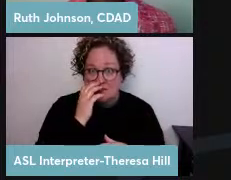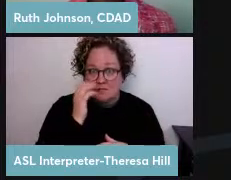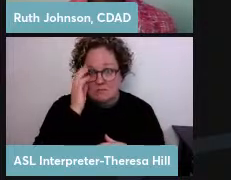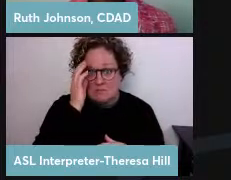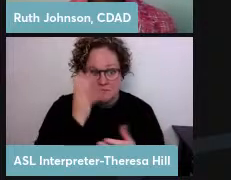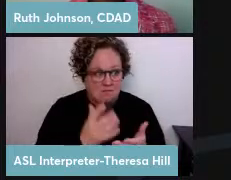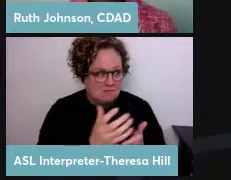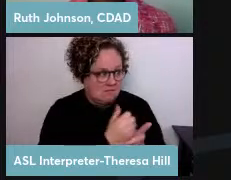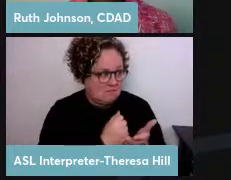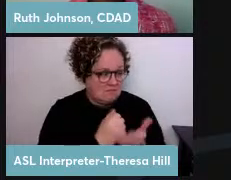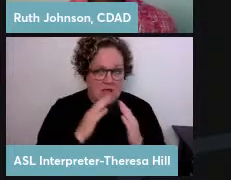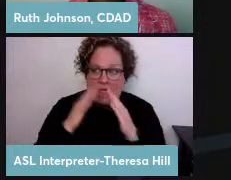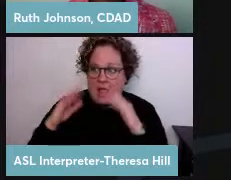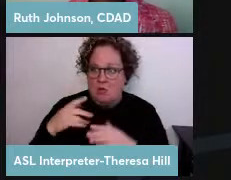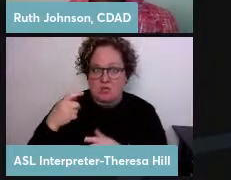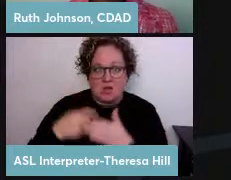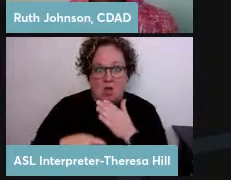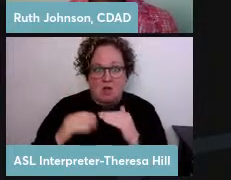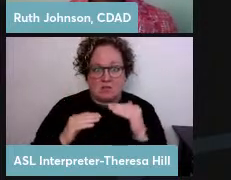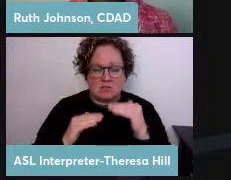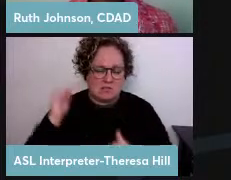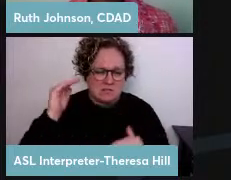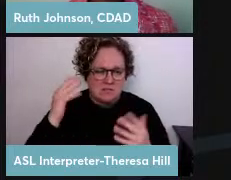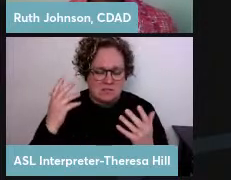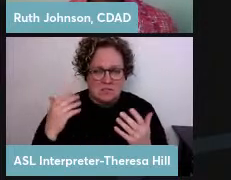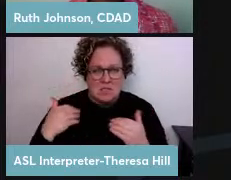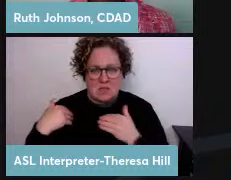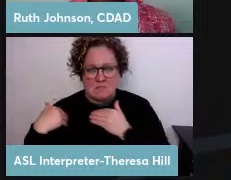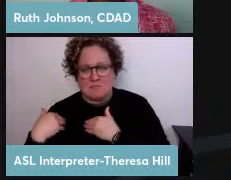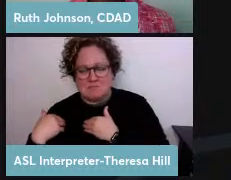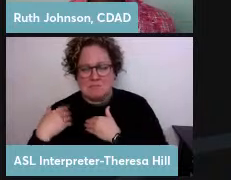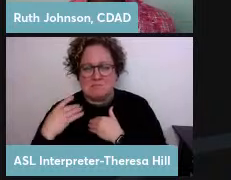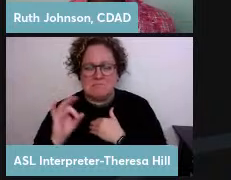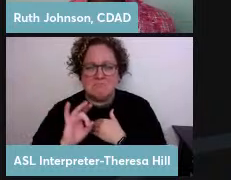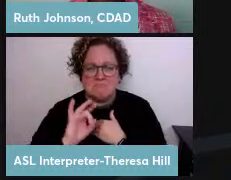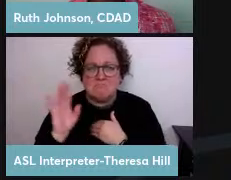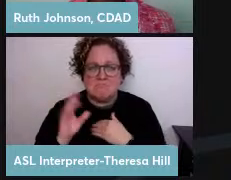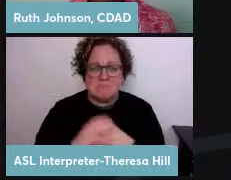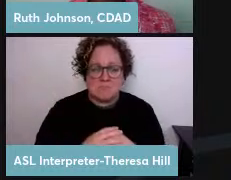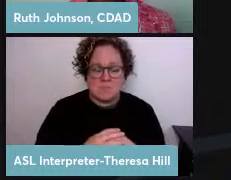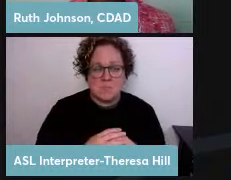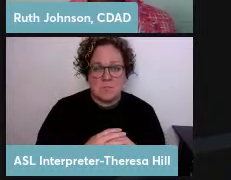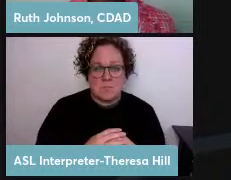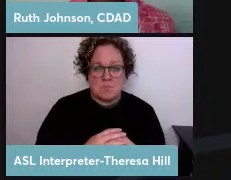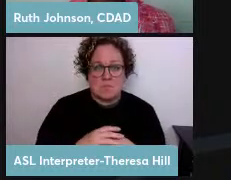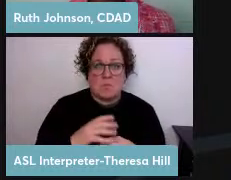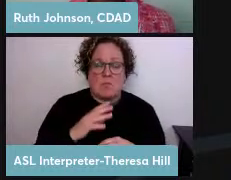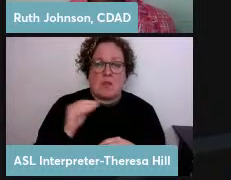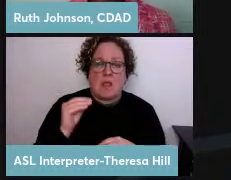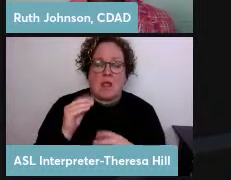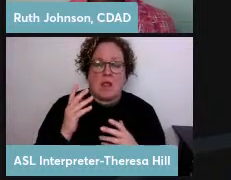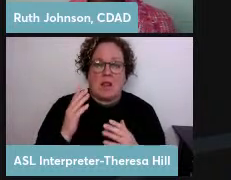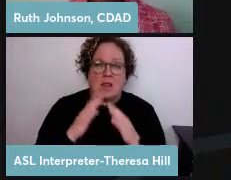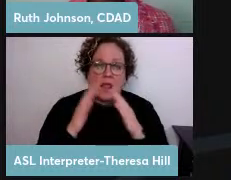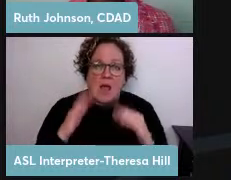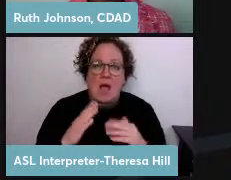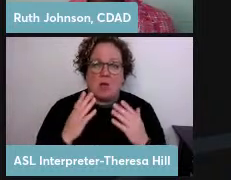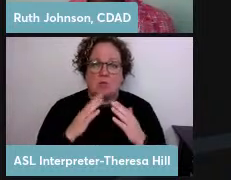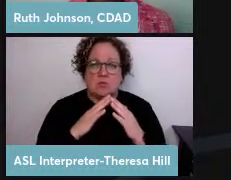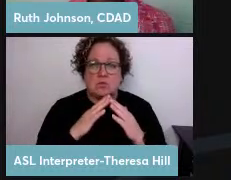and housing costs. These cost burdens are so extreme, and these households'